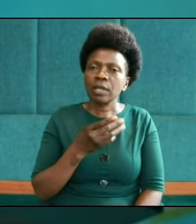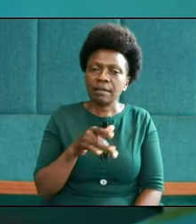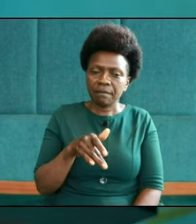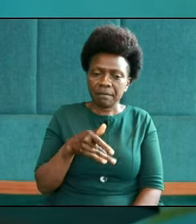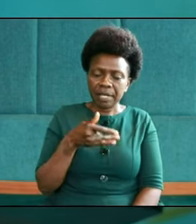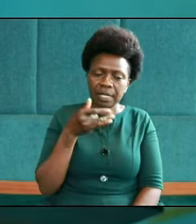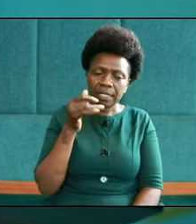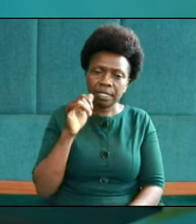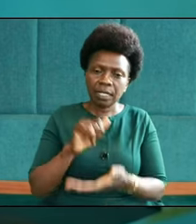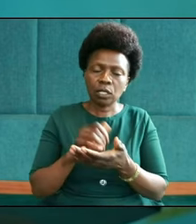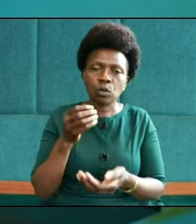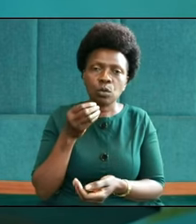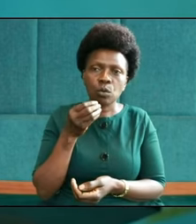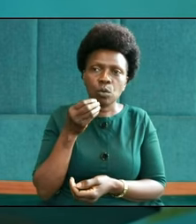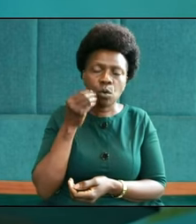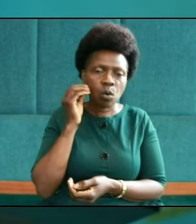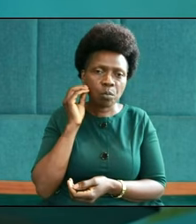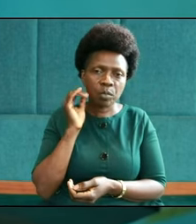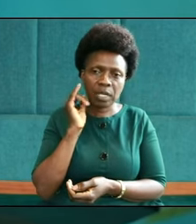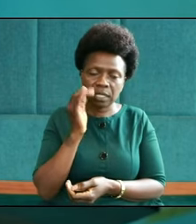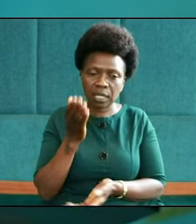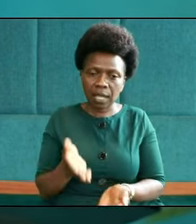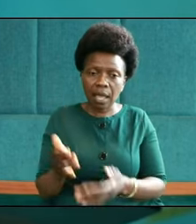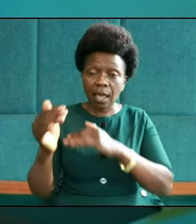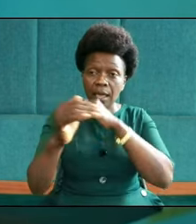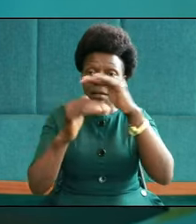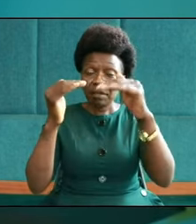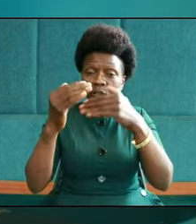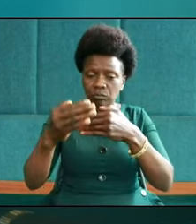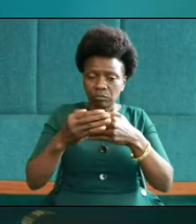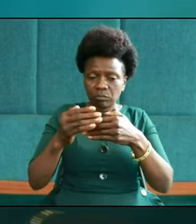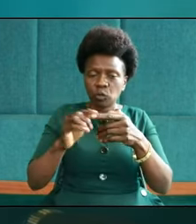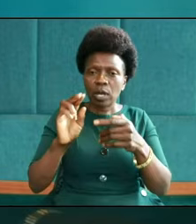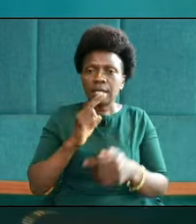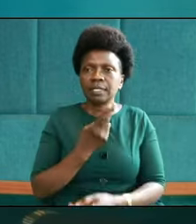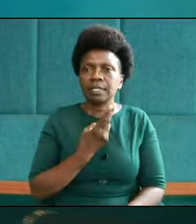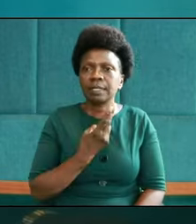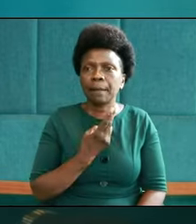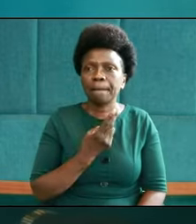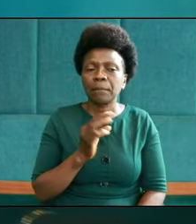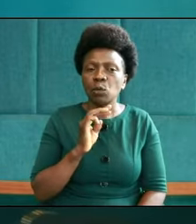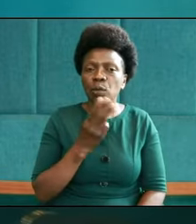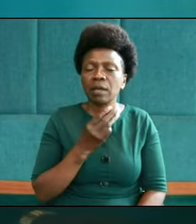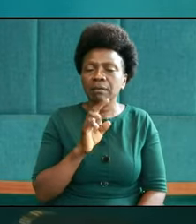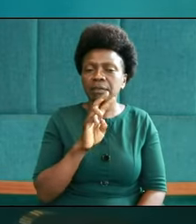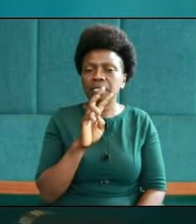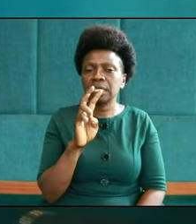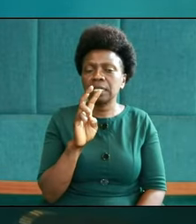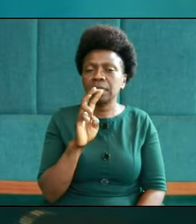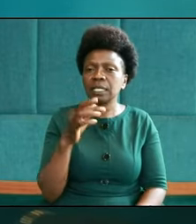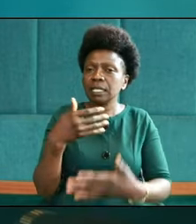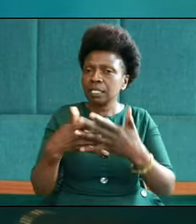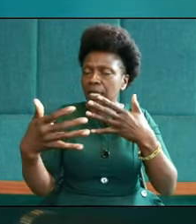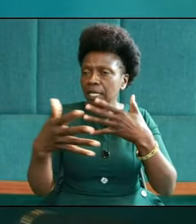that home is near. Heaven is close to us. We have seen signs